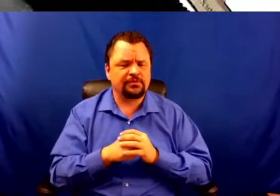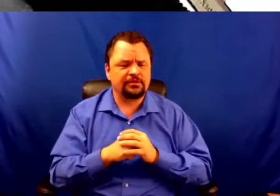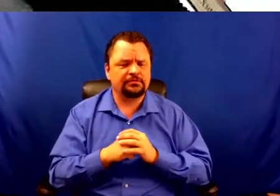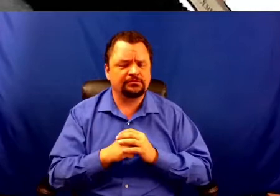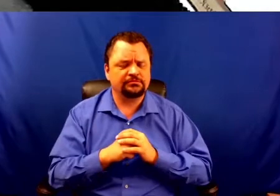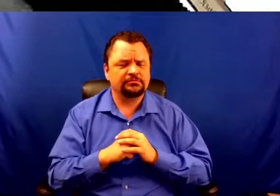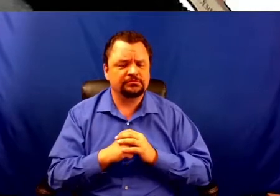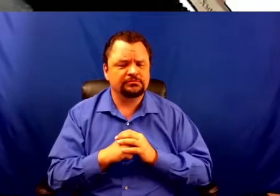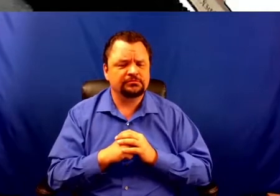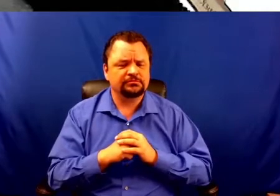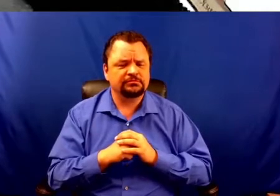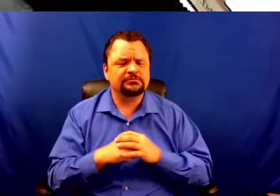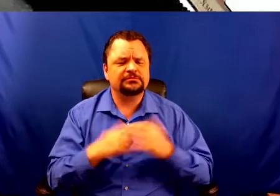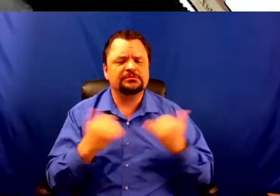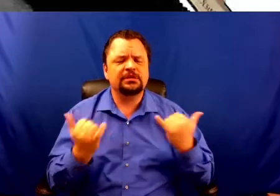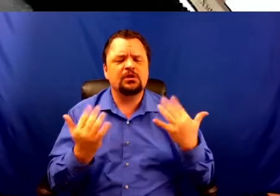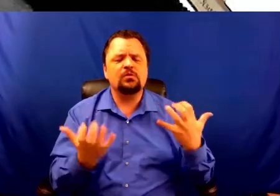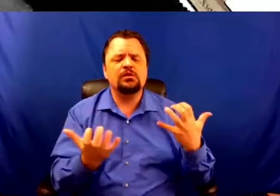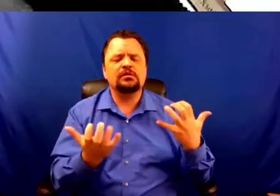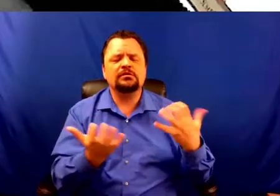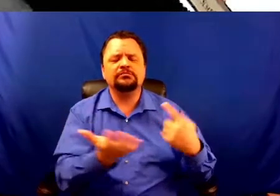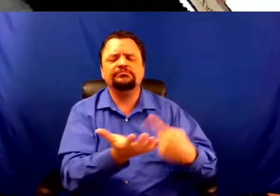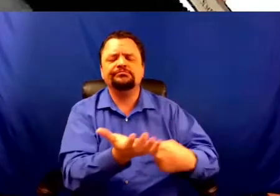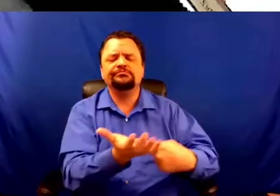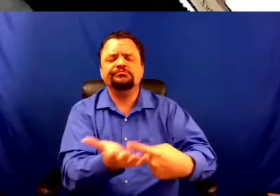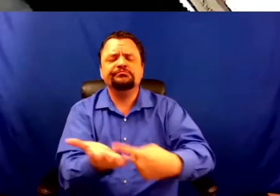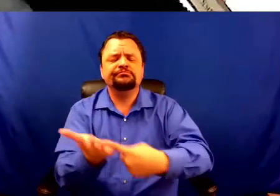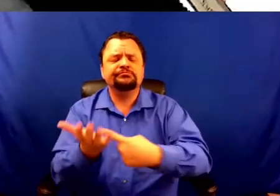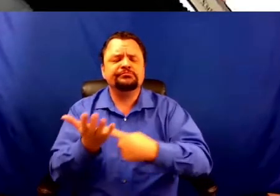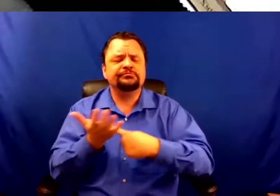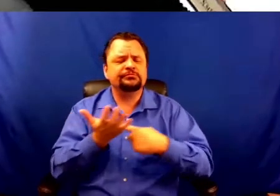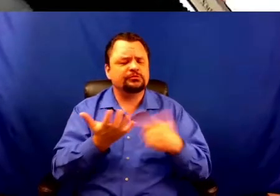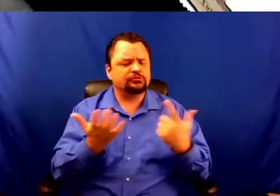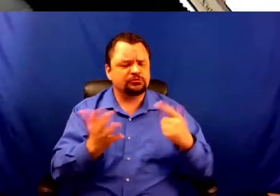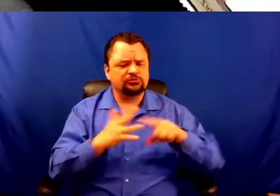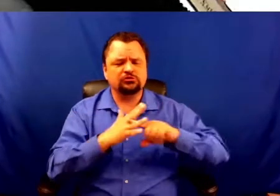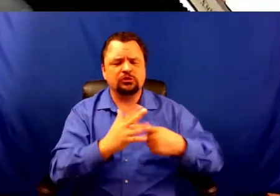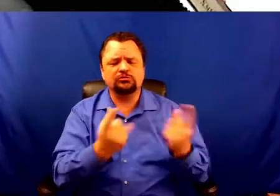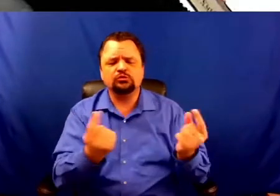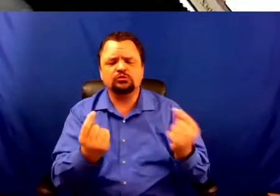like to do is start off with some comments from